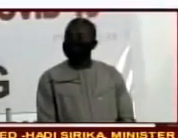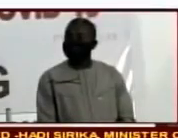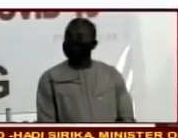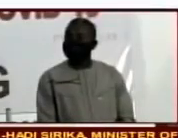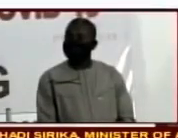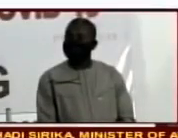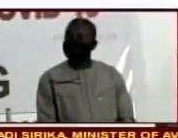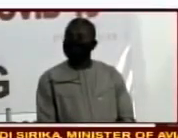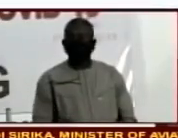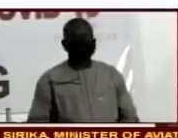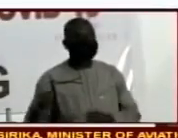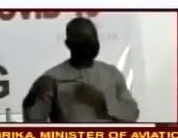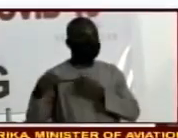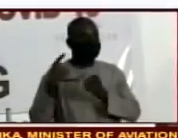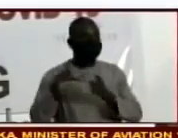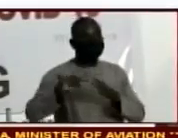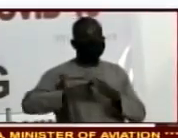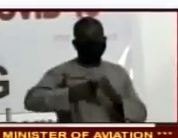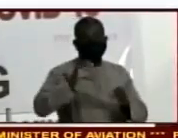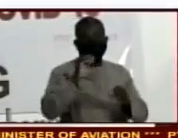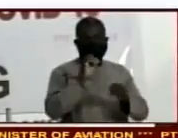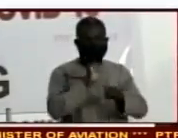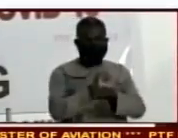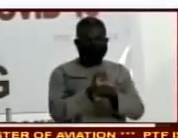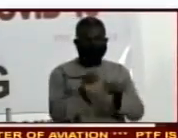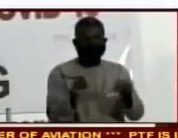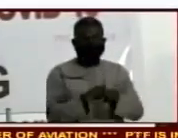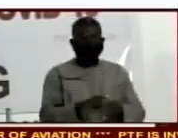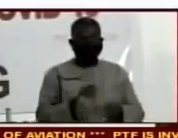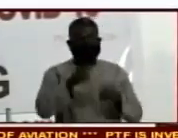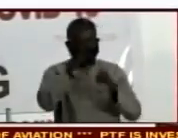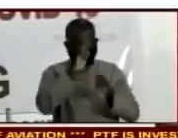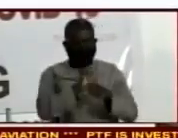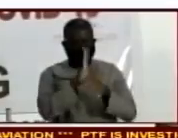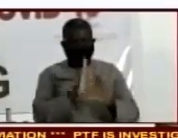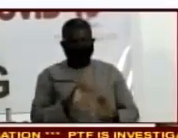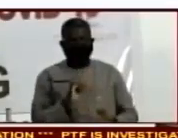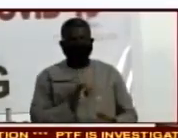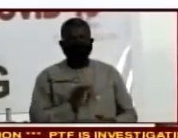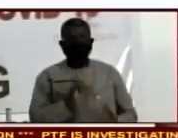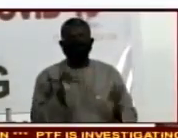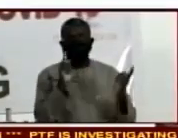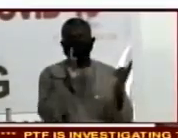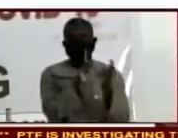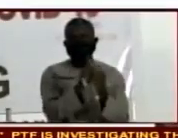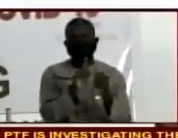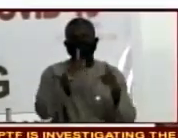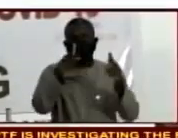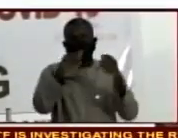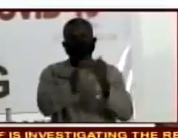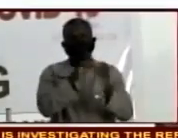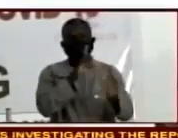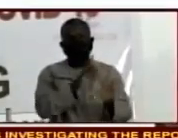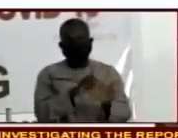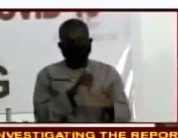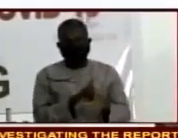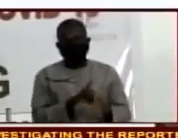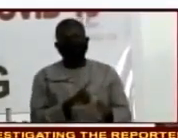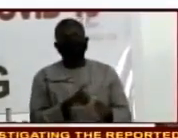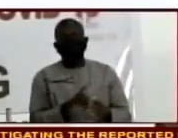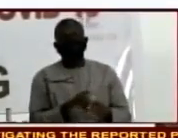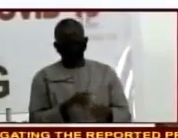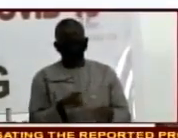since I assumed office as the Honorable Minister of Humanitarian Affairs, I've made persons with disabilities